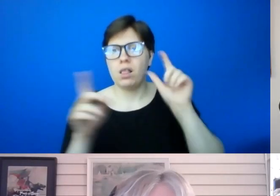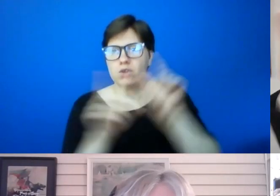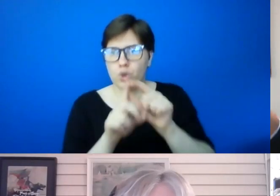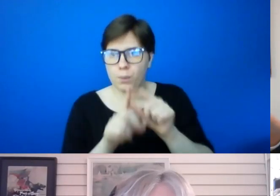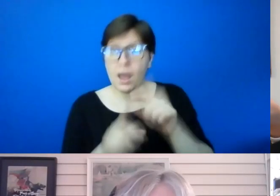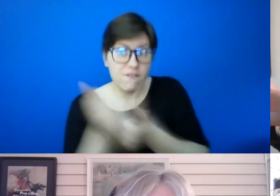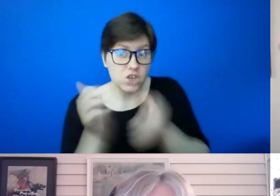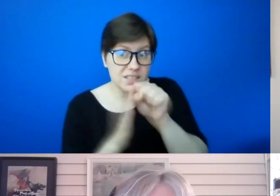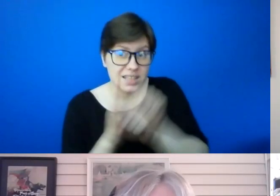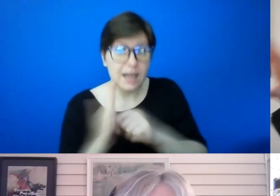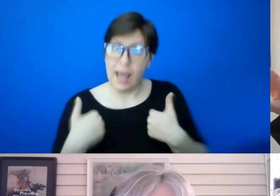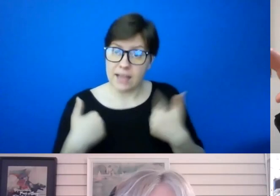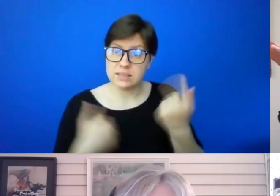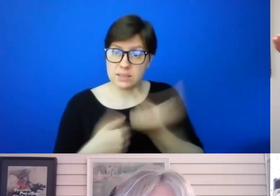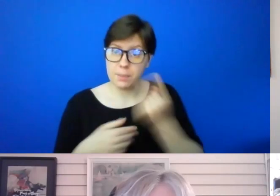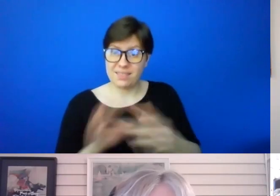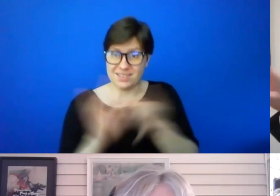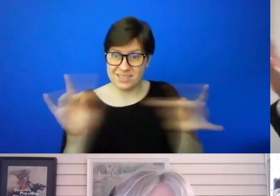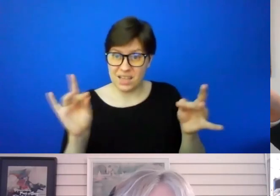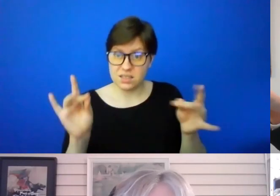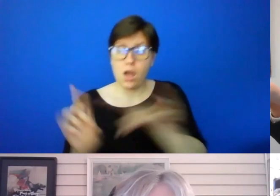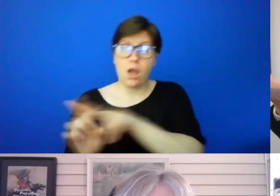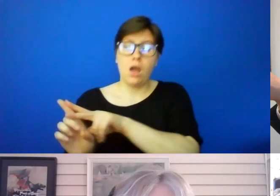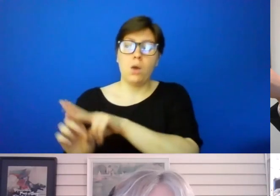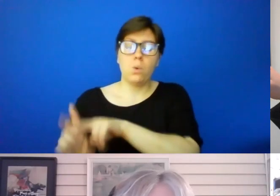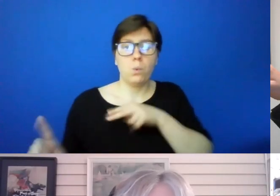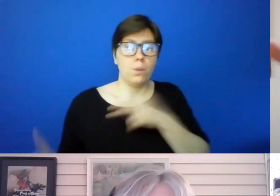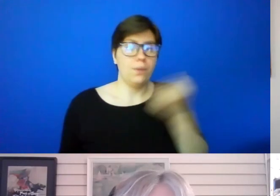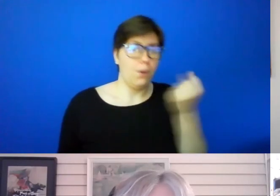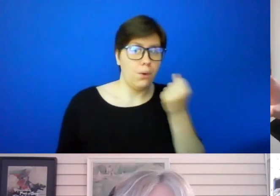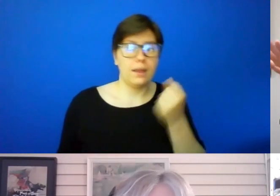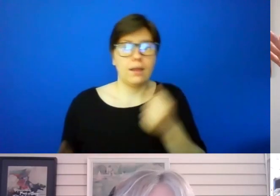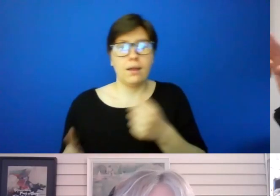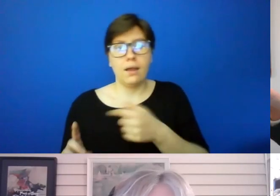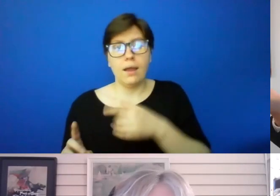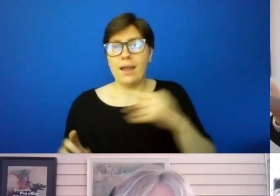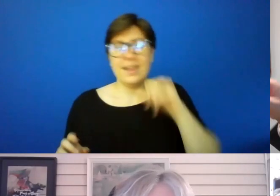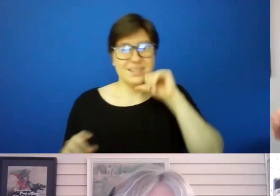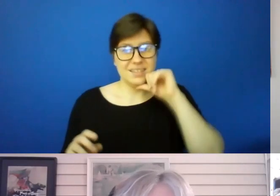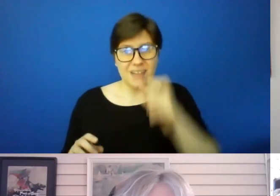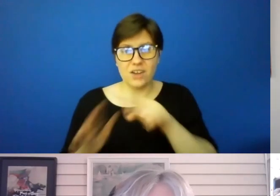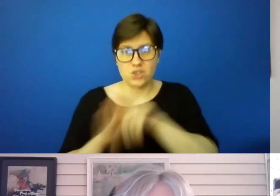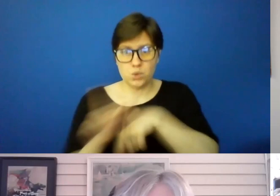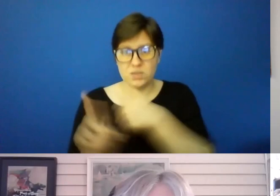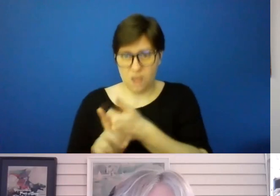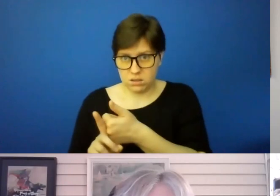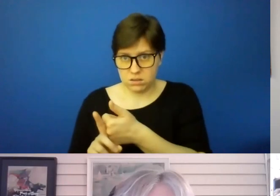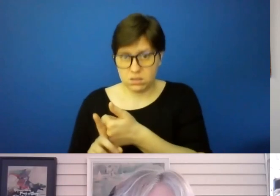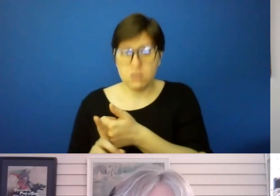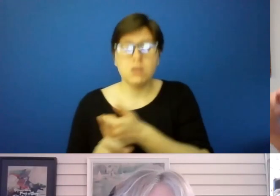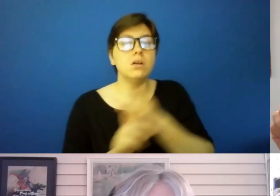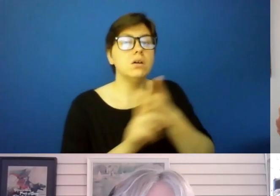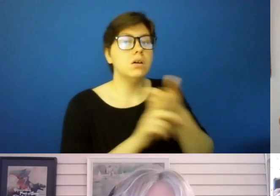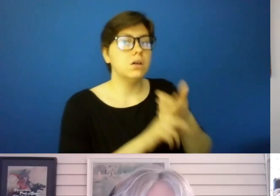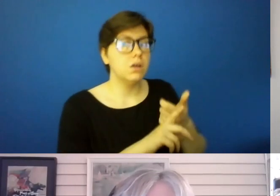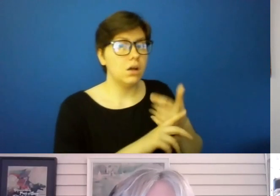says withholding, withdrawing, refusing life-sustaining is not suicide. And